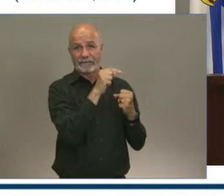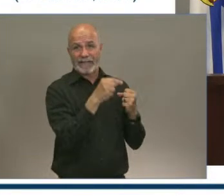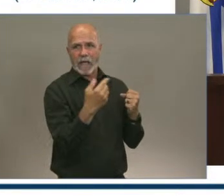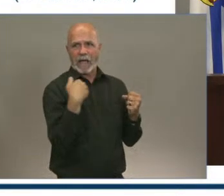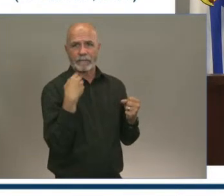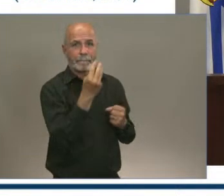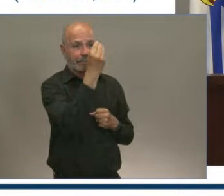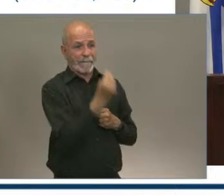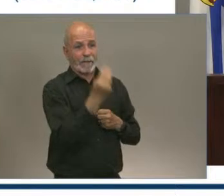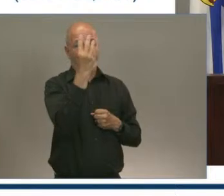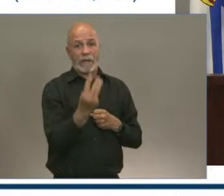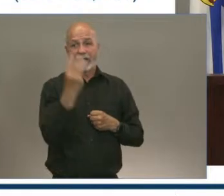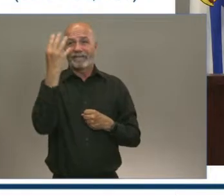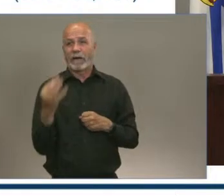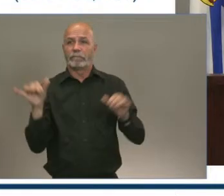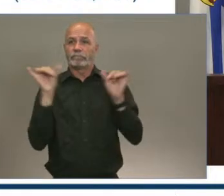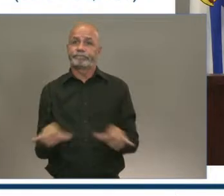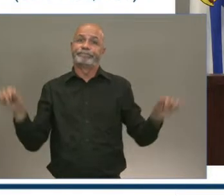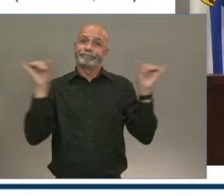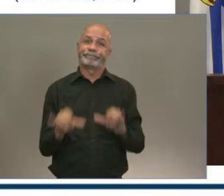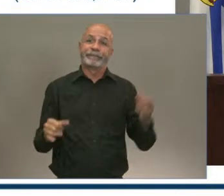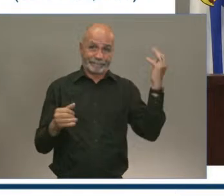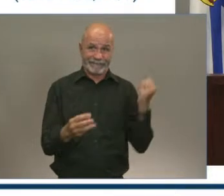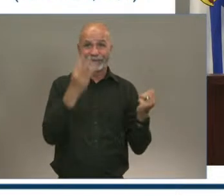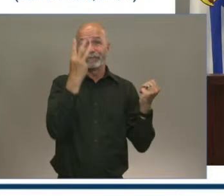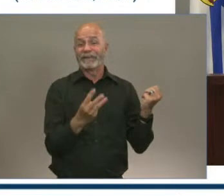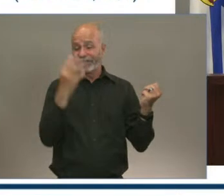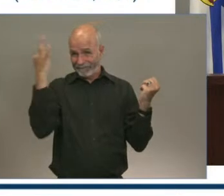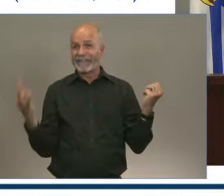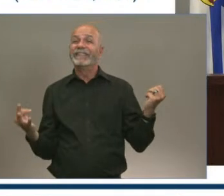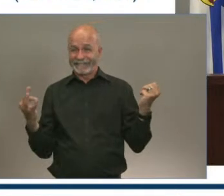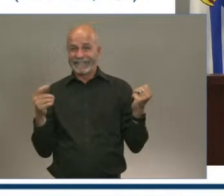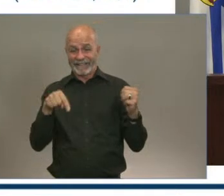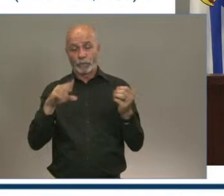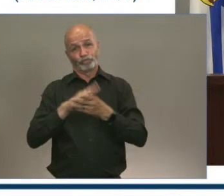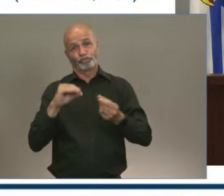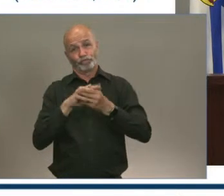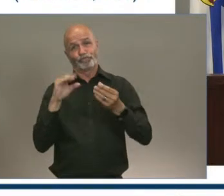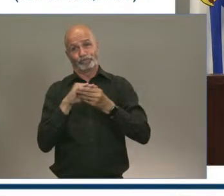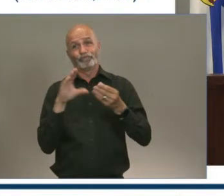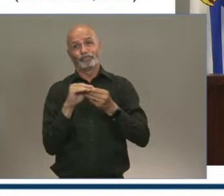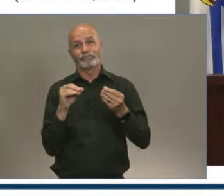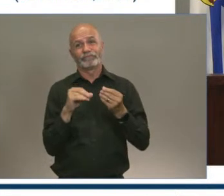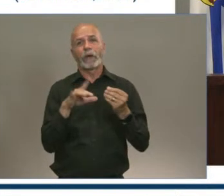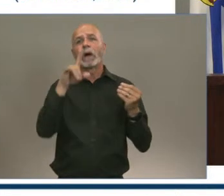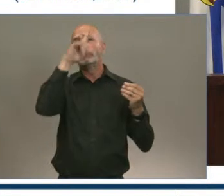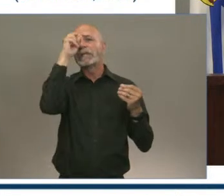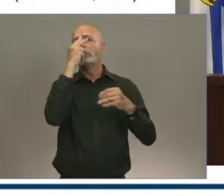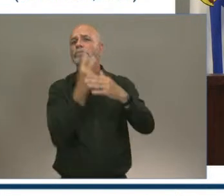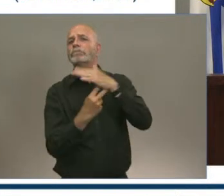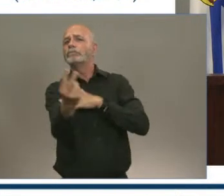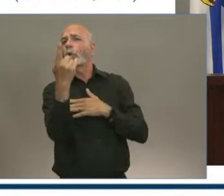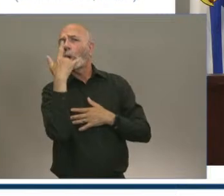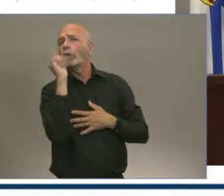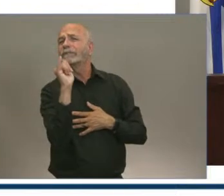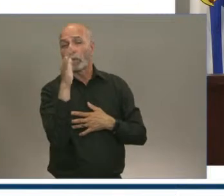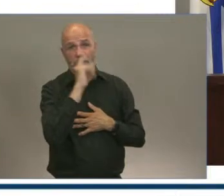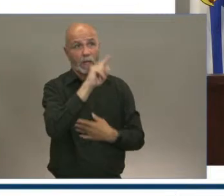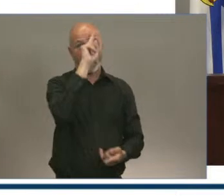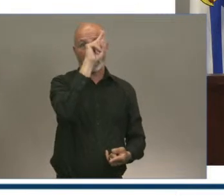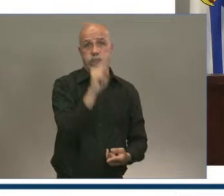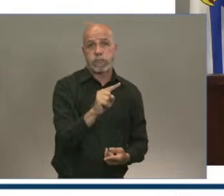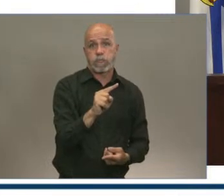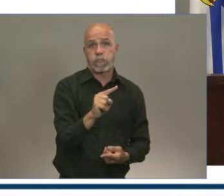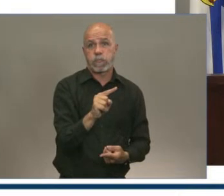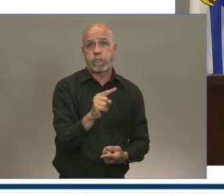usually, but I'm wondering throughout the summer at what point, we can either expect updates to be less frequent. We were having them, I